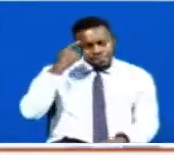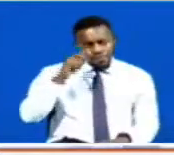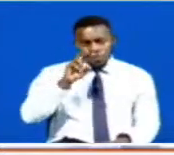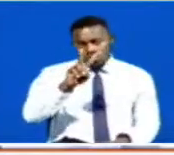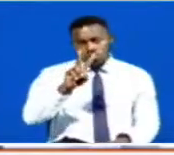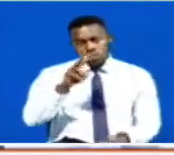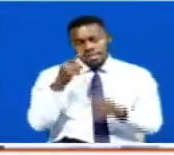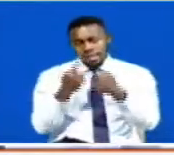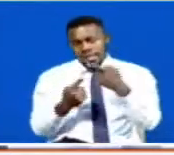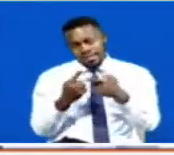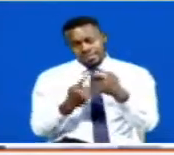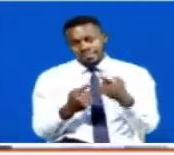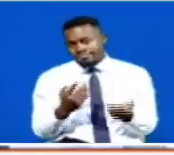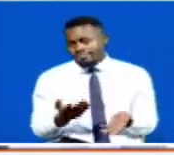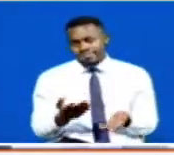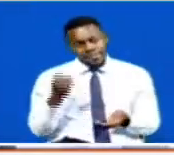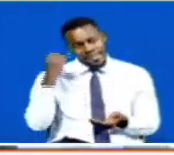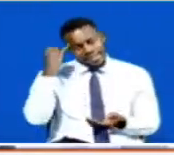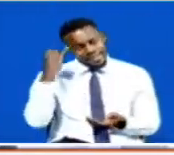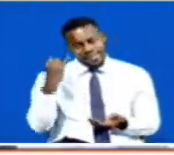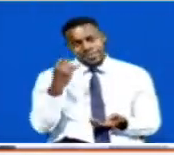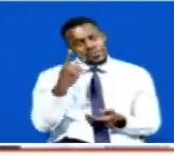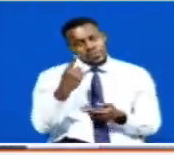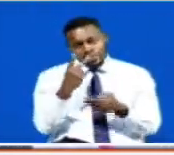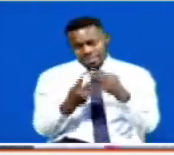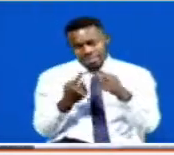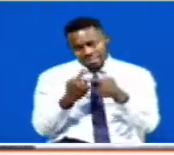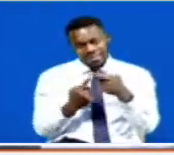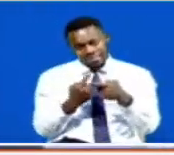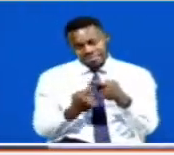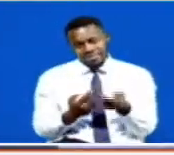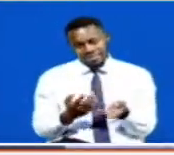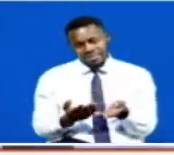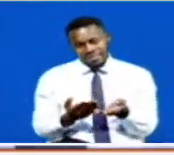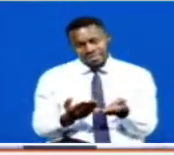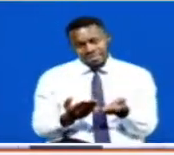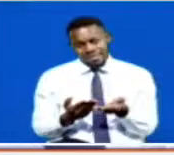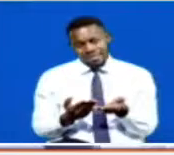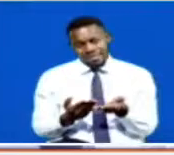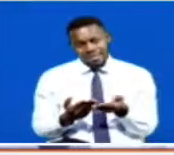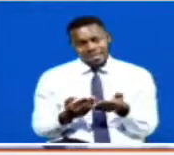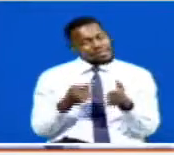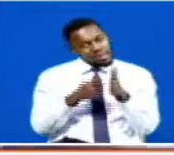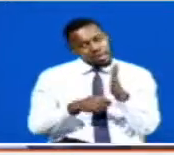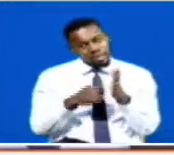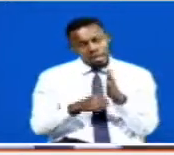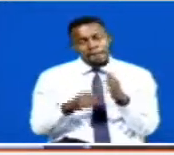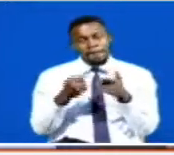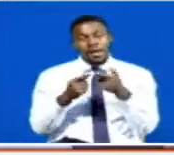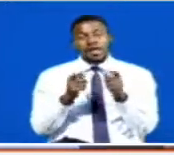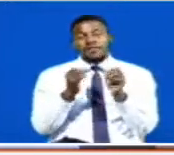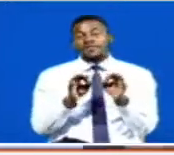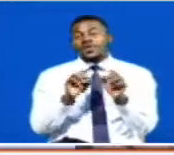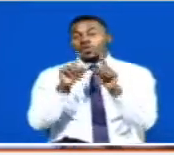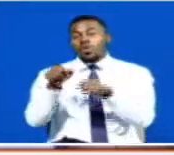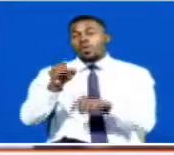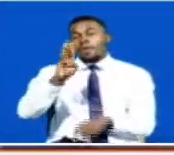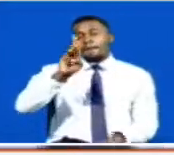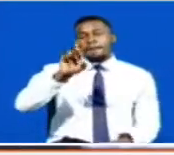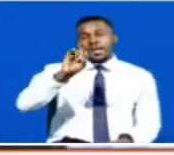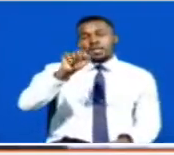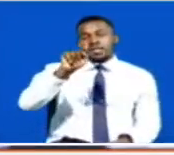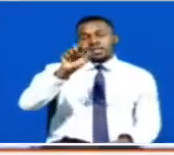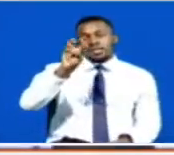2 years, imagine. 2 years, almost three. But at all, when we go there at the Britam